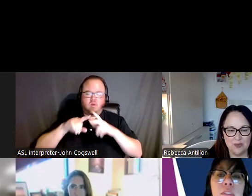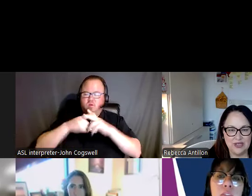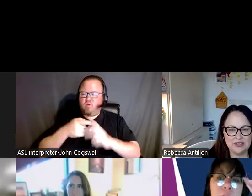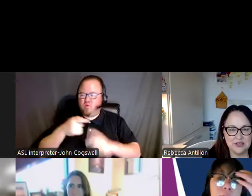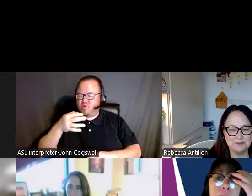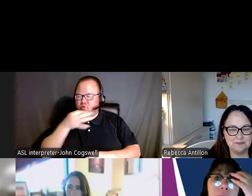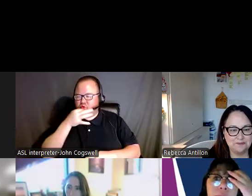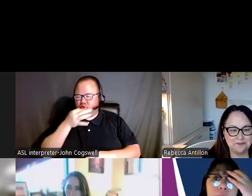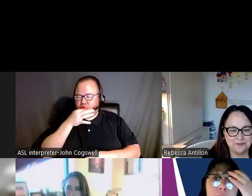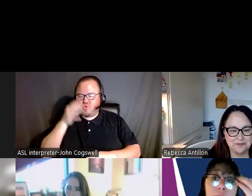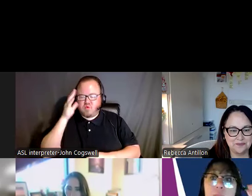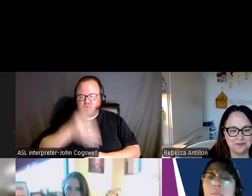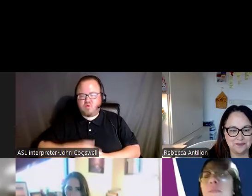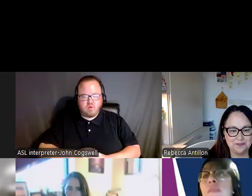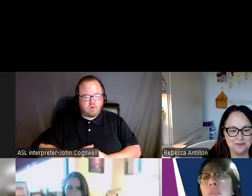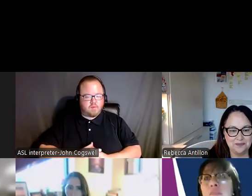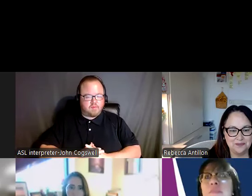a moment.